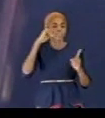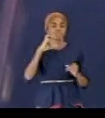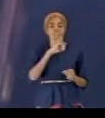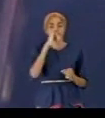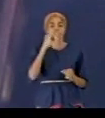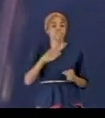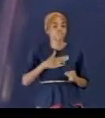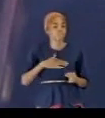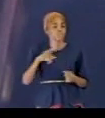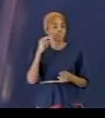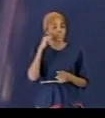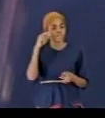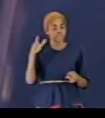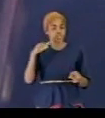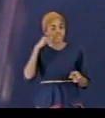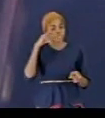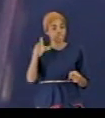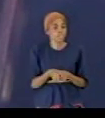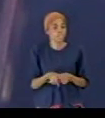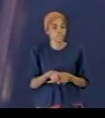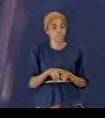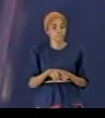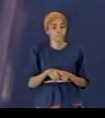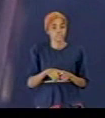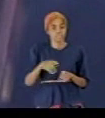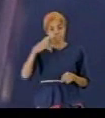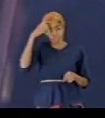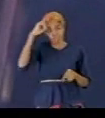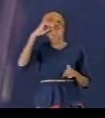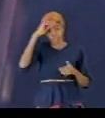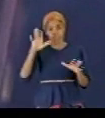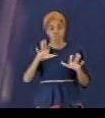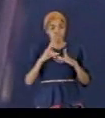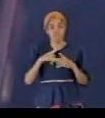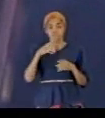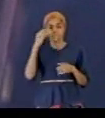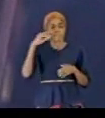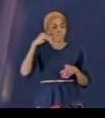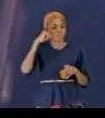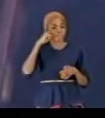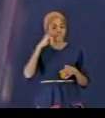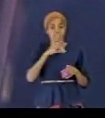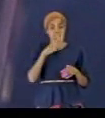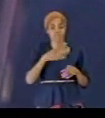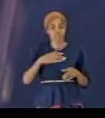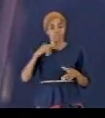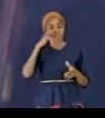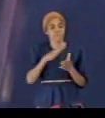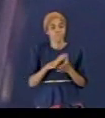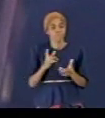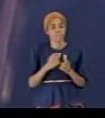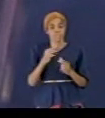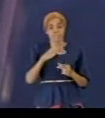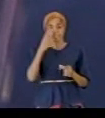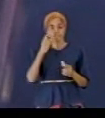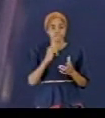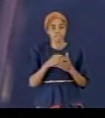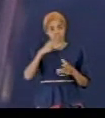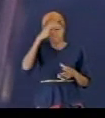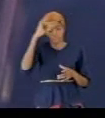is my sister. For he feared to say, She is my wife, lest, said he, the men of the place should kill me for